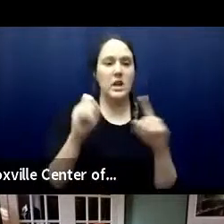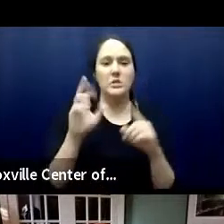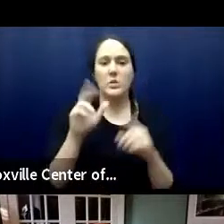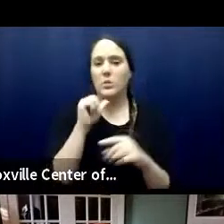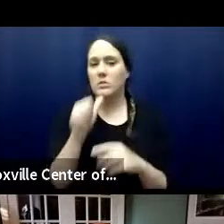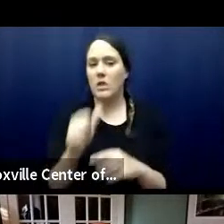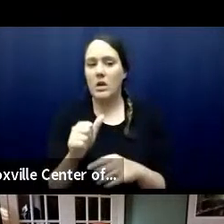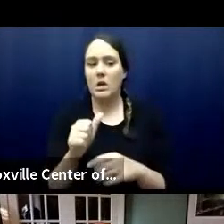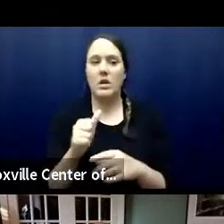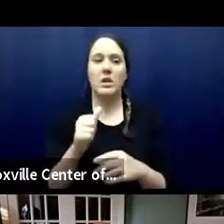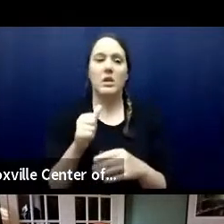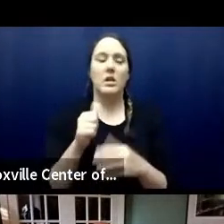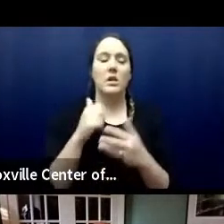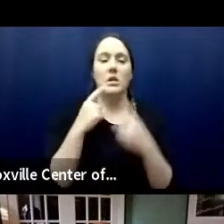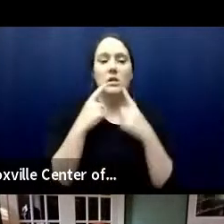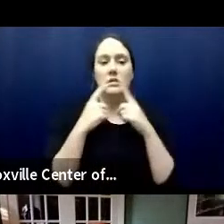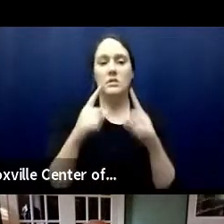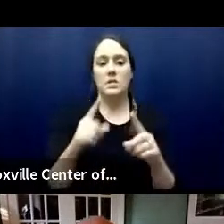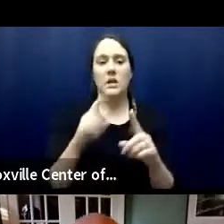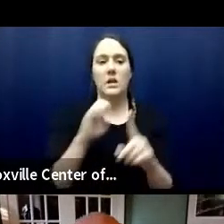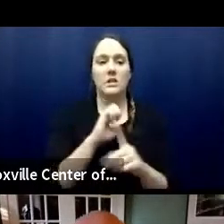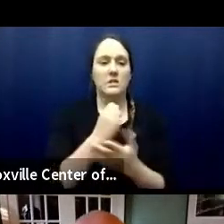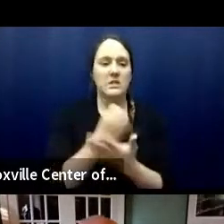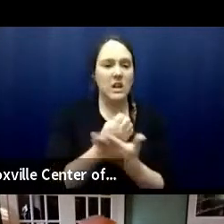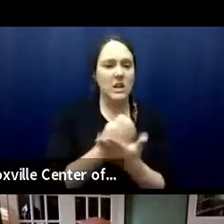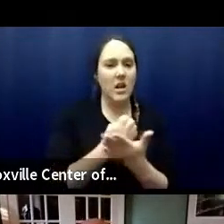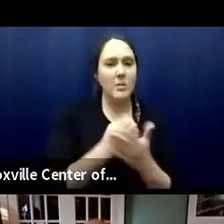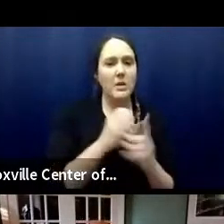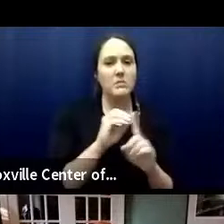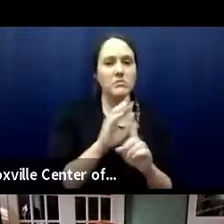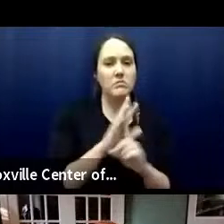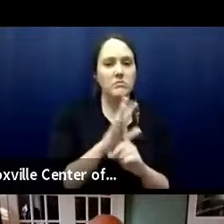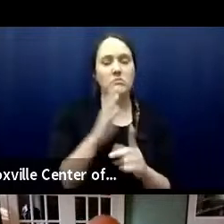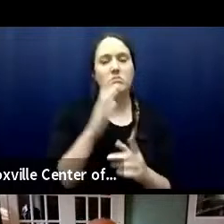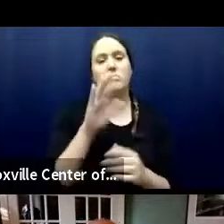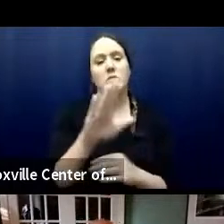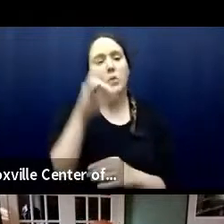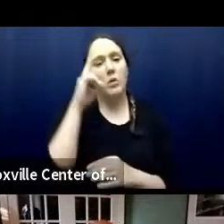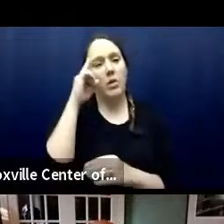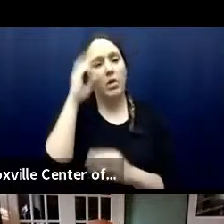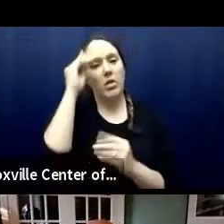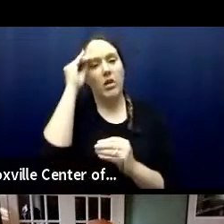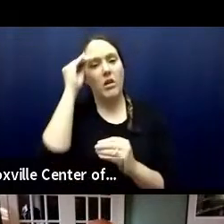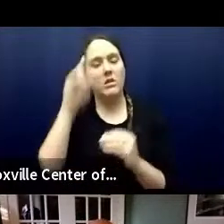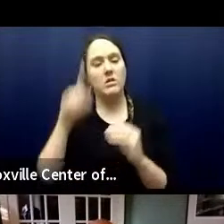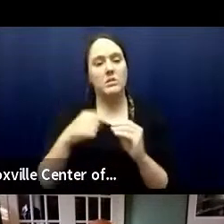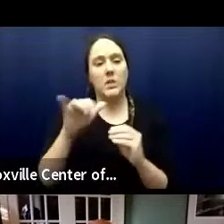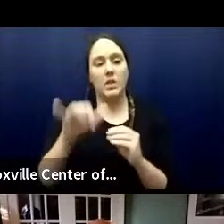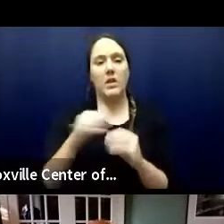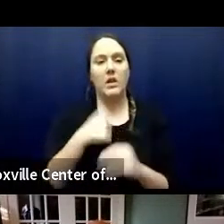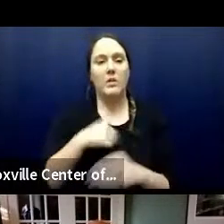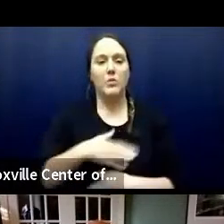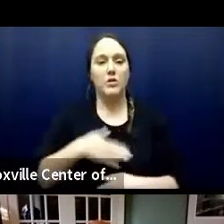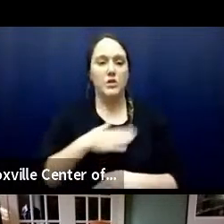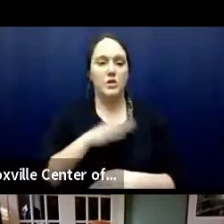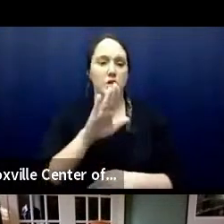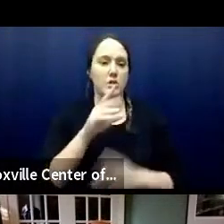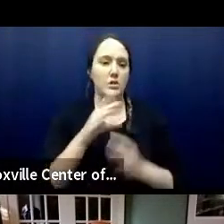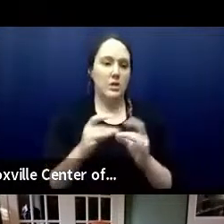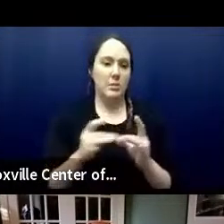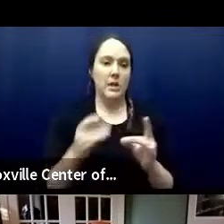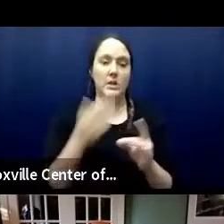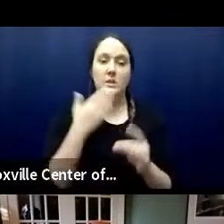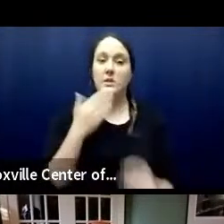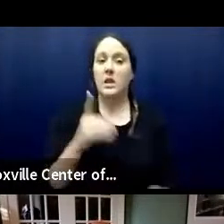success of this and economic implications, and just your thoughts on it? We would really appreciate your comments. Well, thank you,